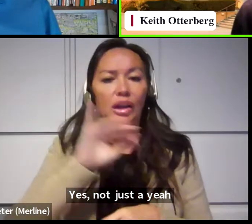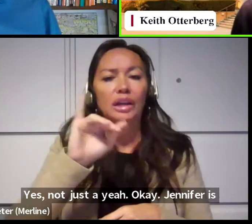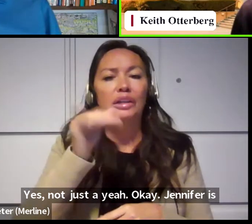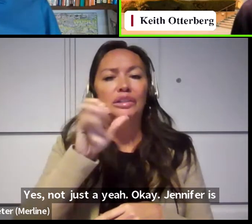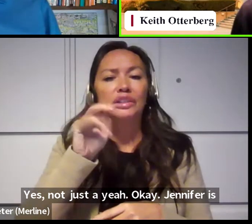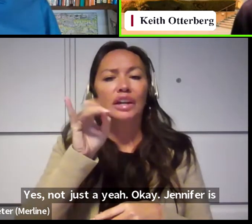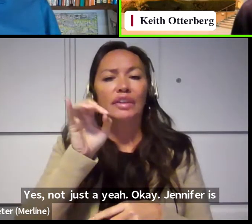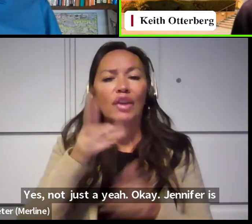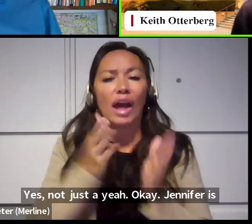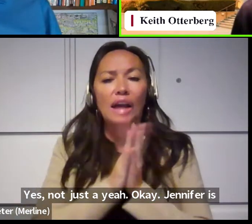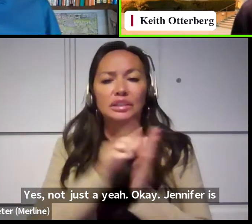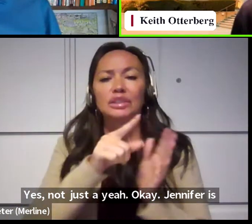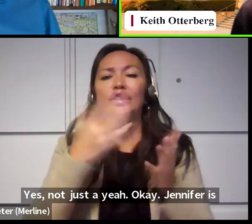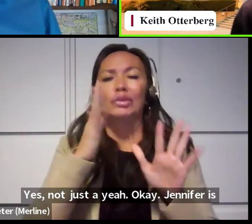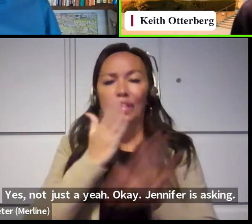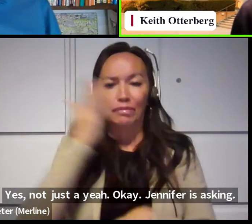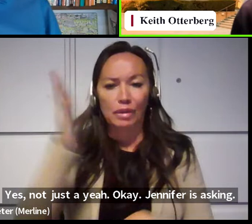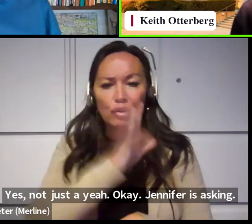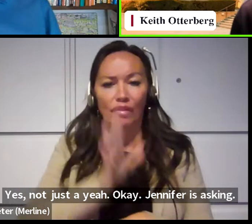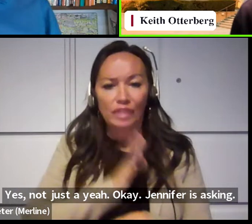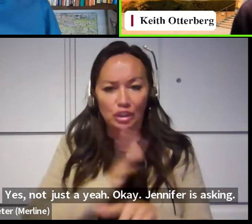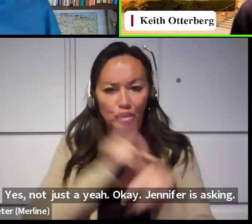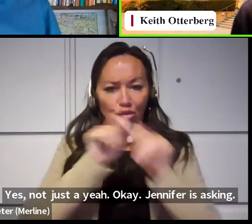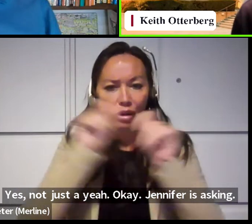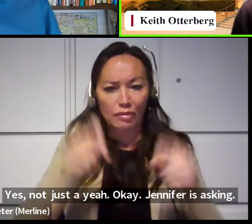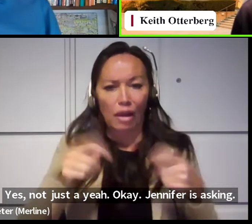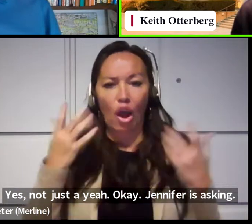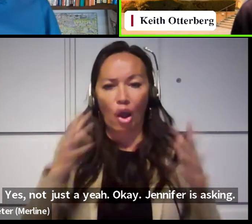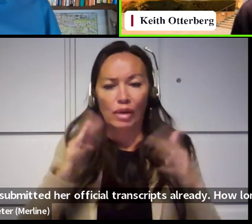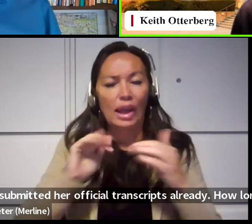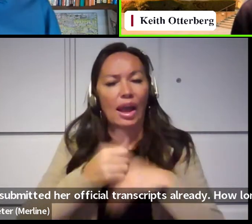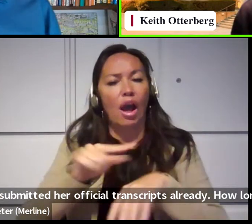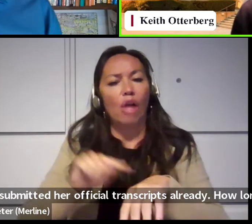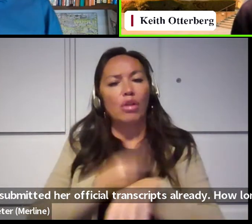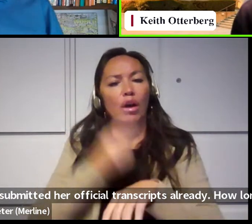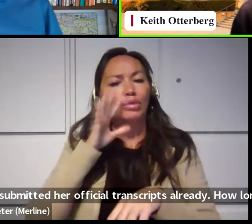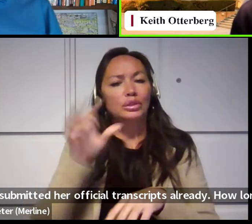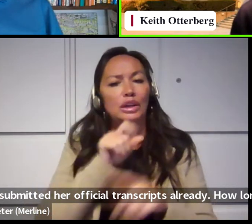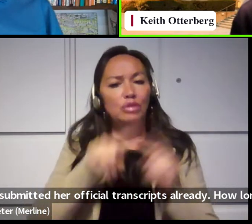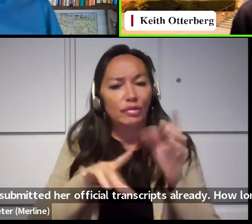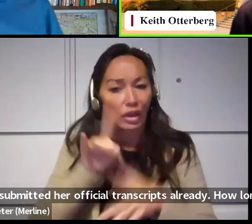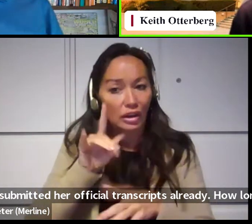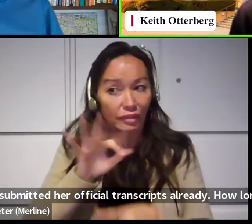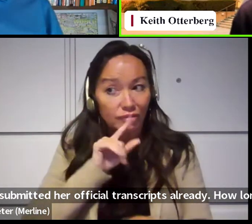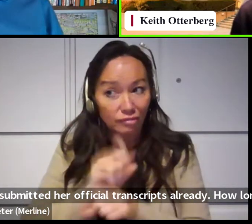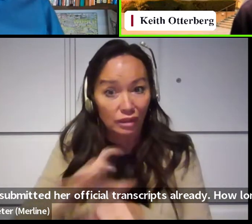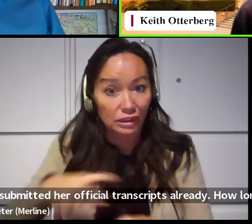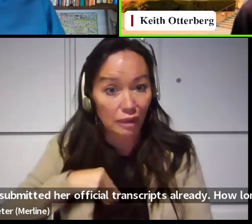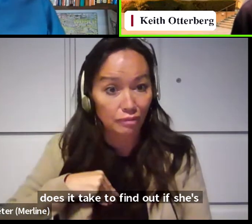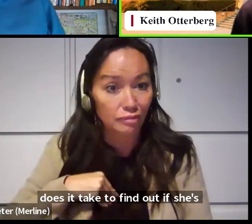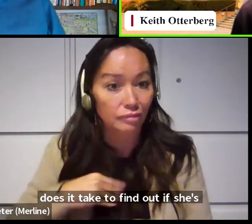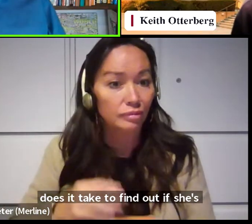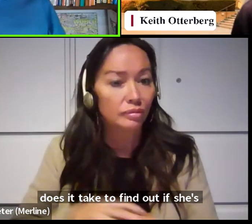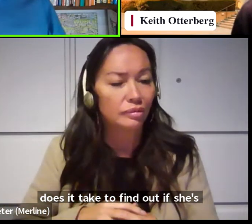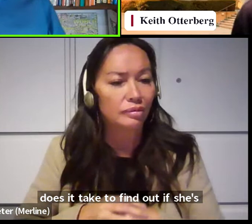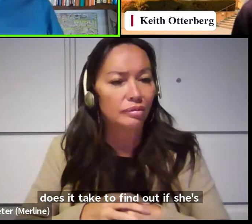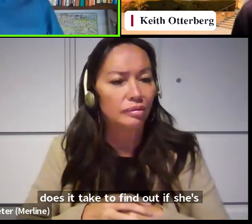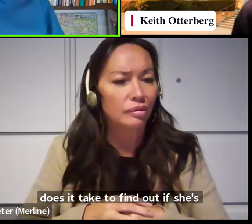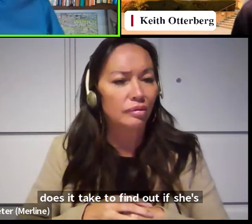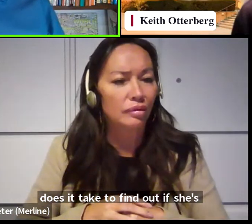asking, she submitted her official transcripts already. How long does it take to find out if she's been accepted?